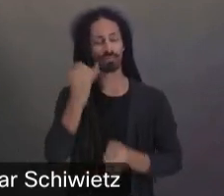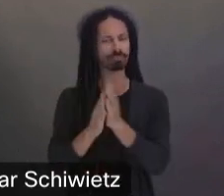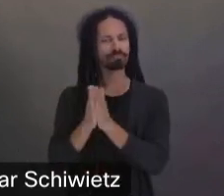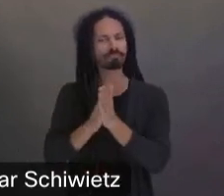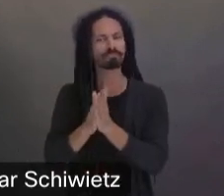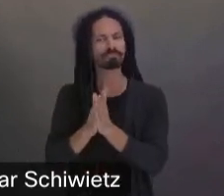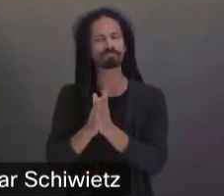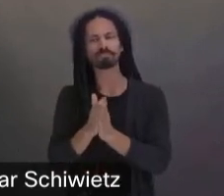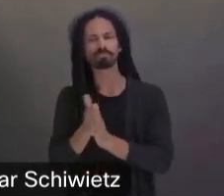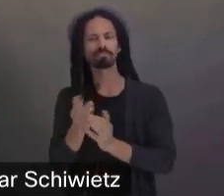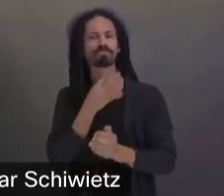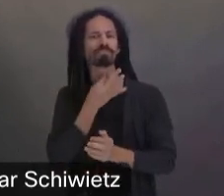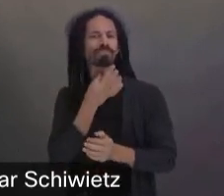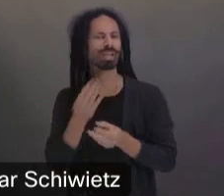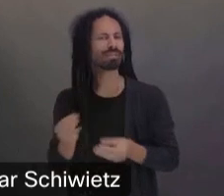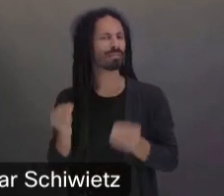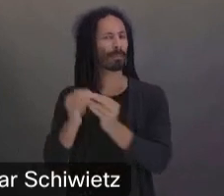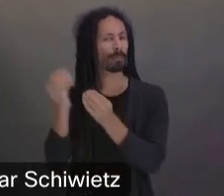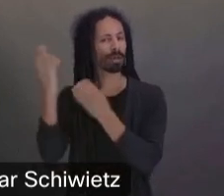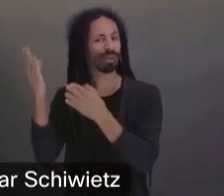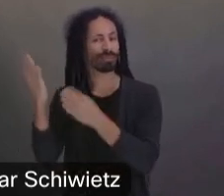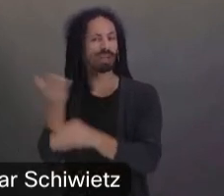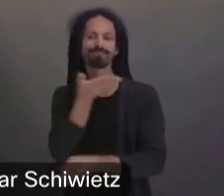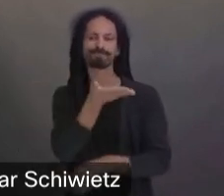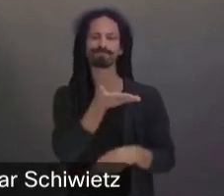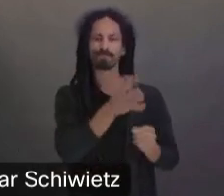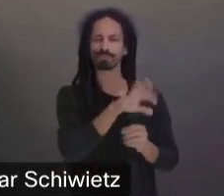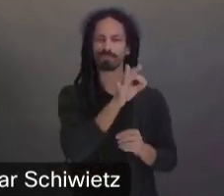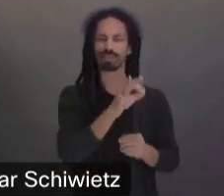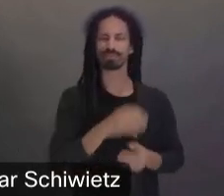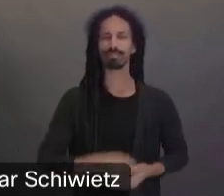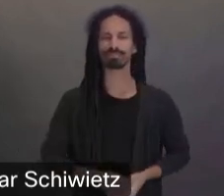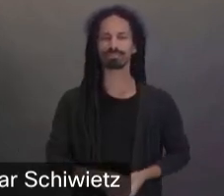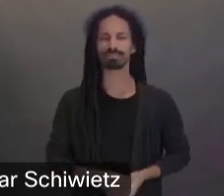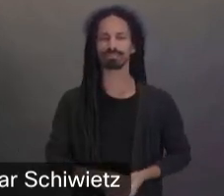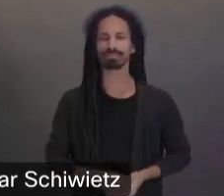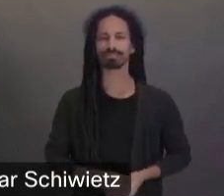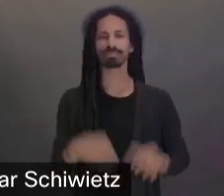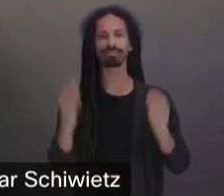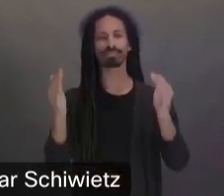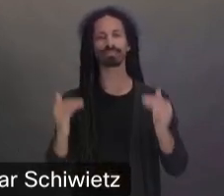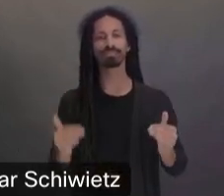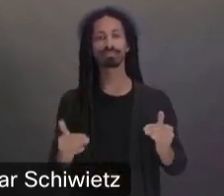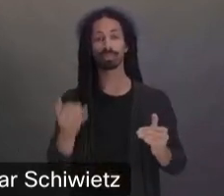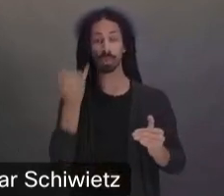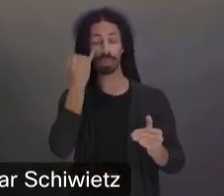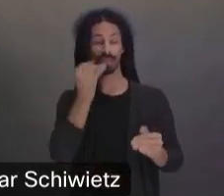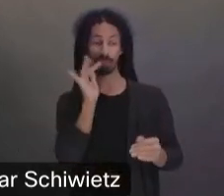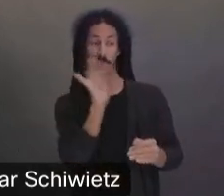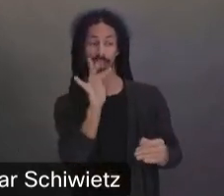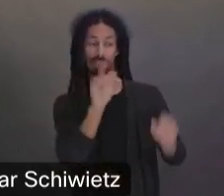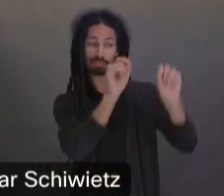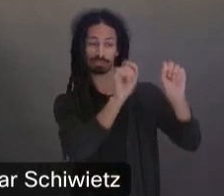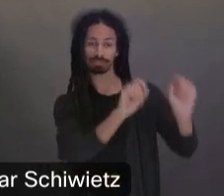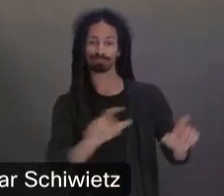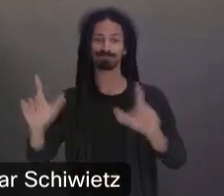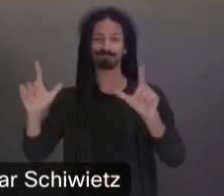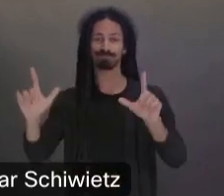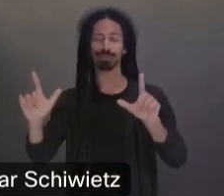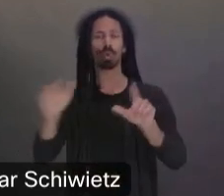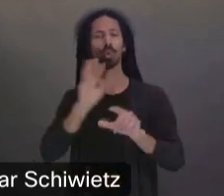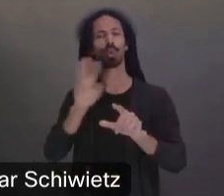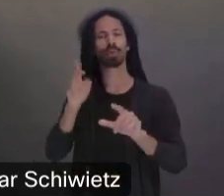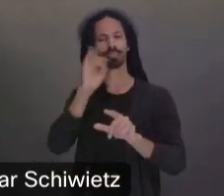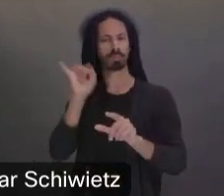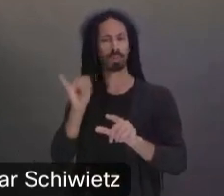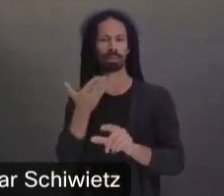that we discussed today. And here's that web page that would open up once you clicked on in-text citations.